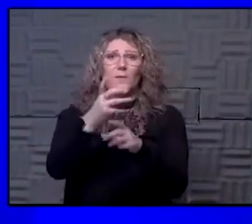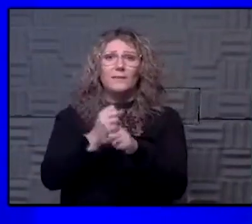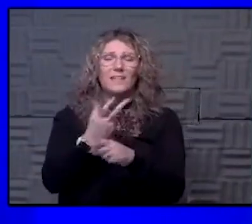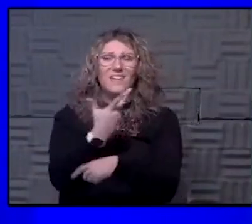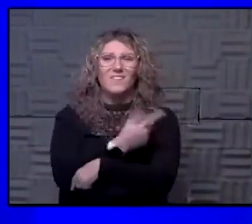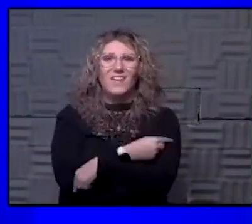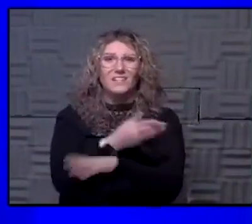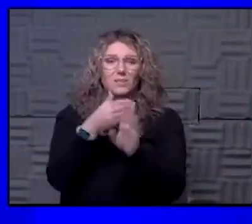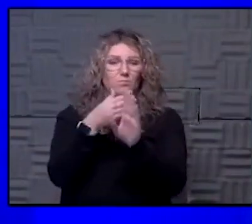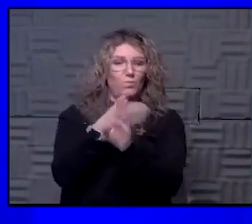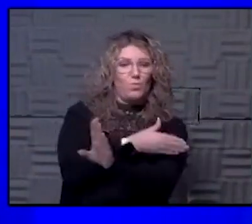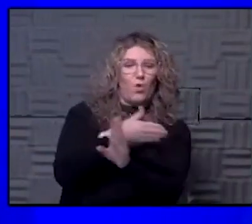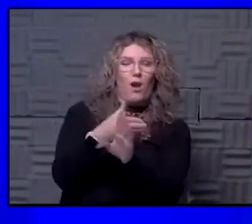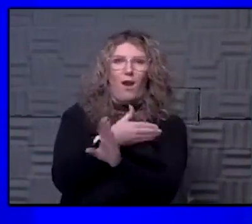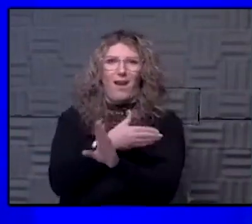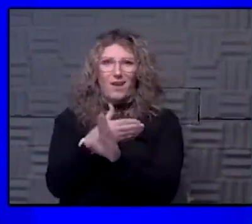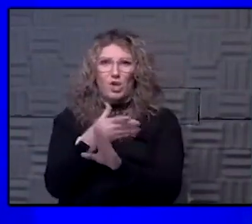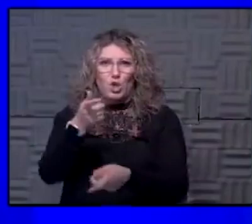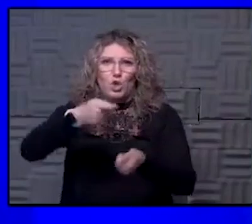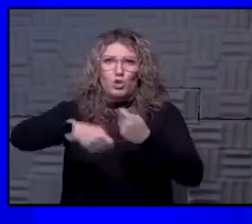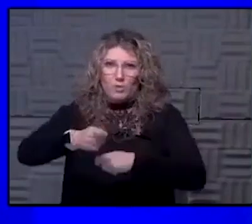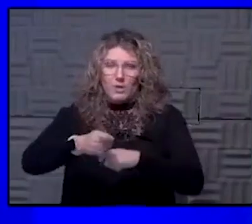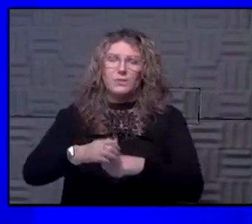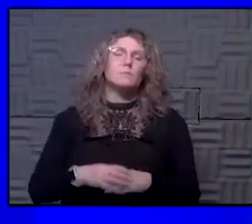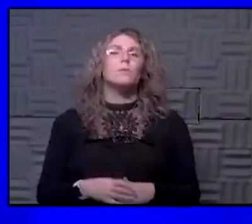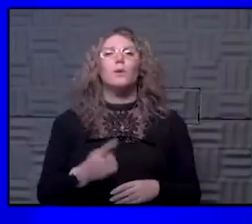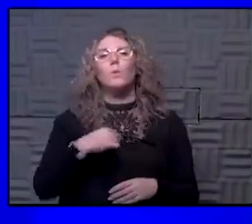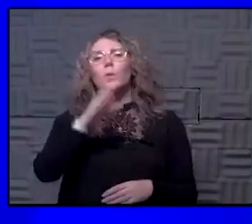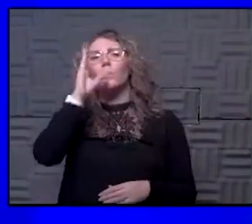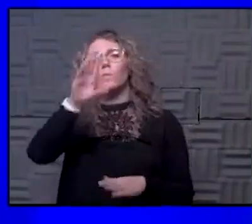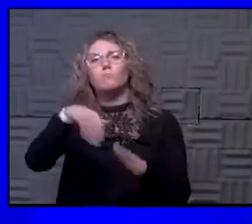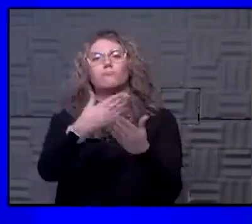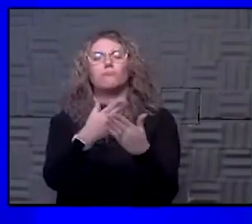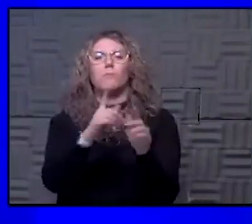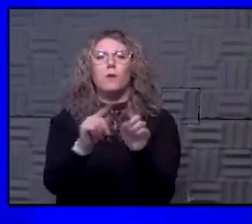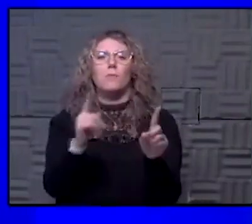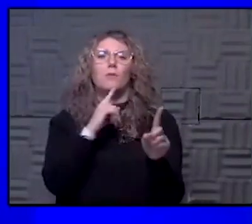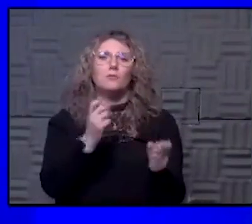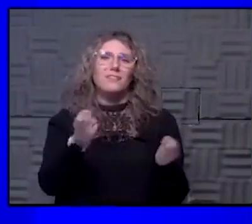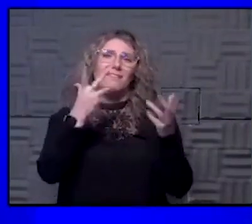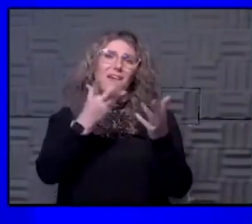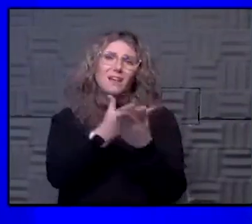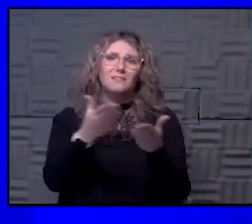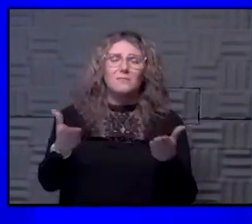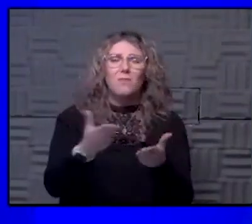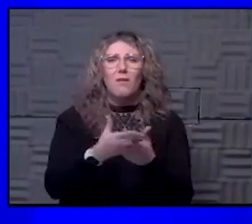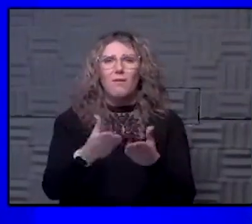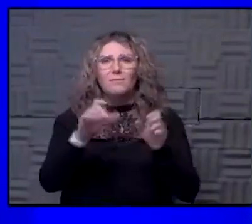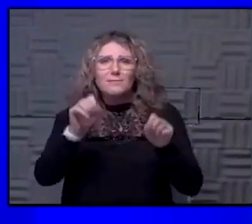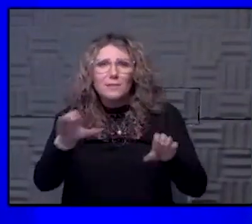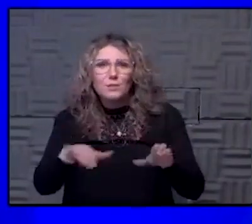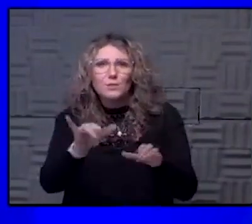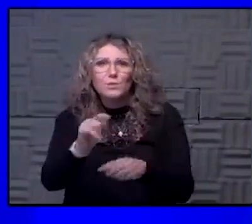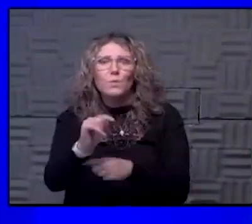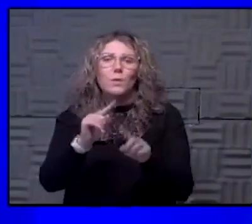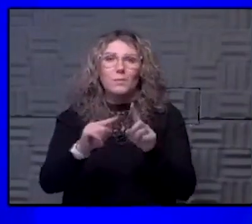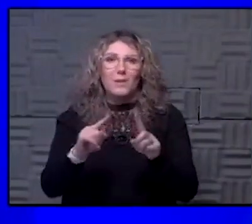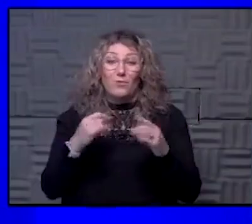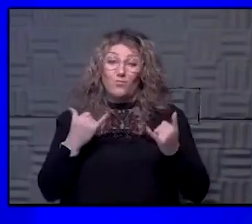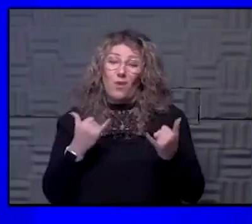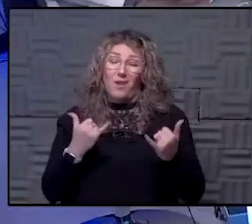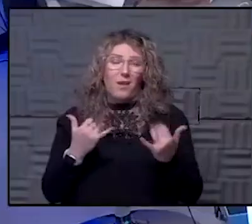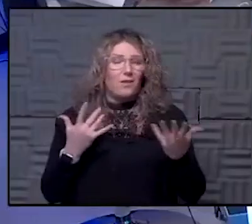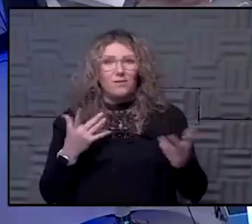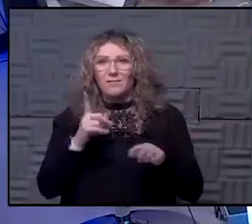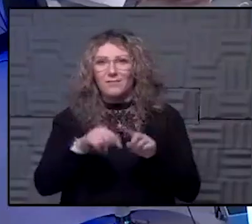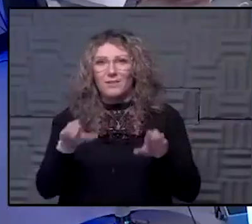vaccine prior to transplant. And I think we will get there, just as you said. There's going to be a lot of supply, and we're going to be able to do it. Just right now, today, we can't do that.